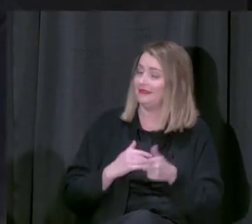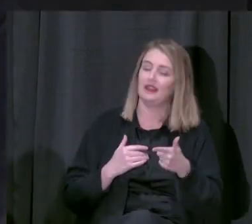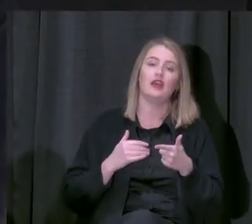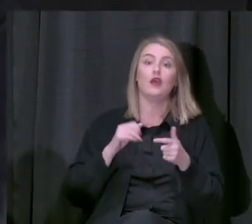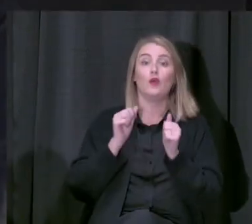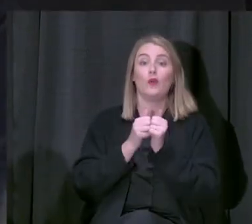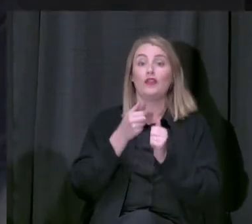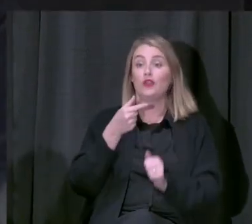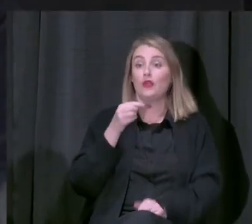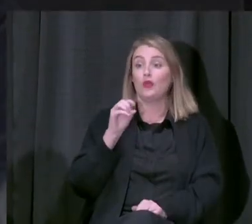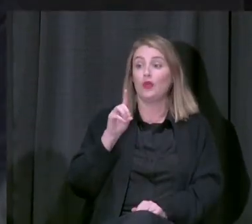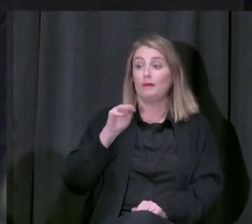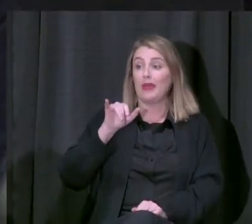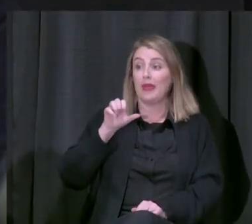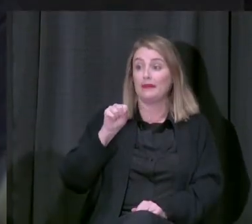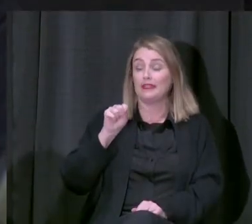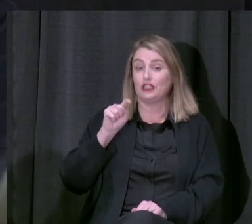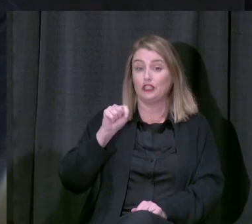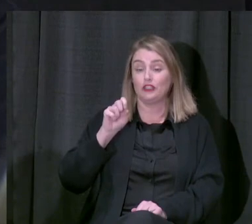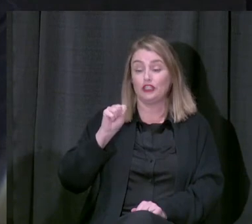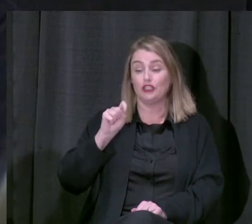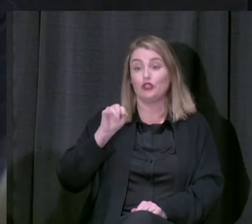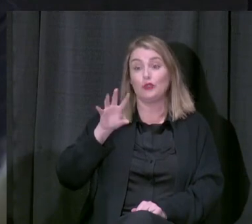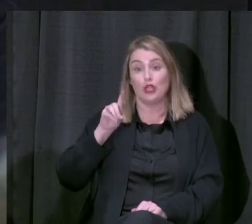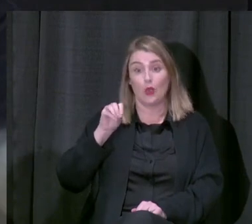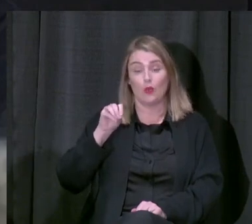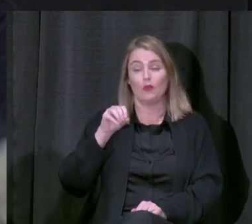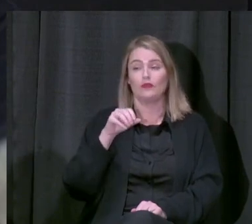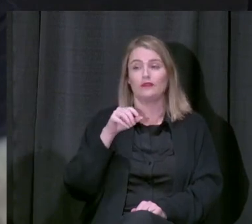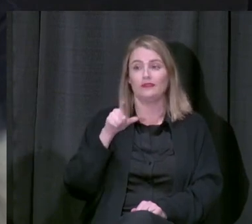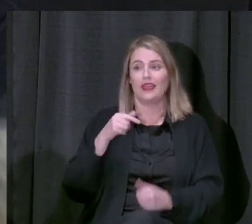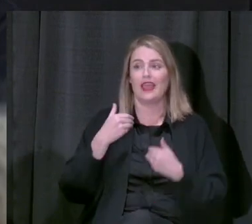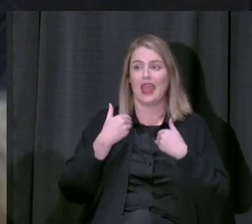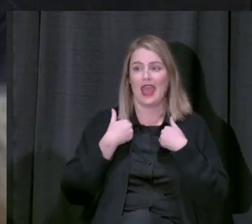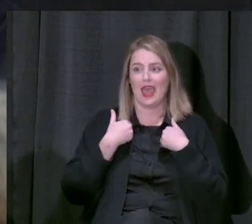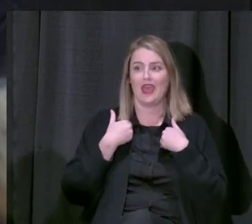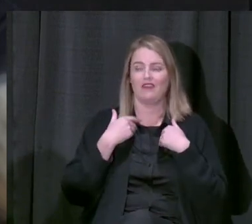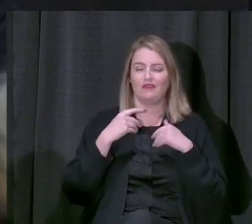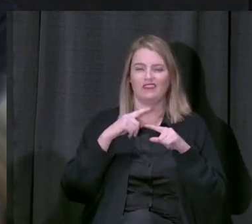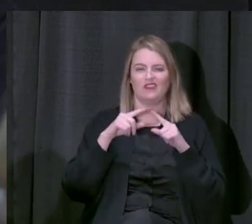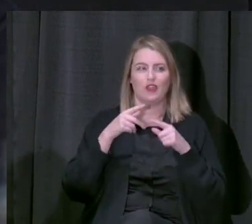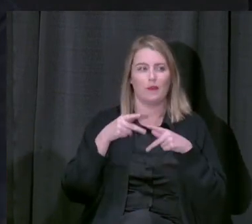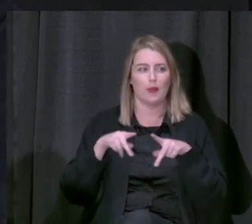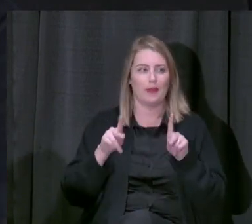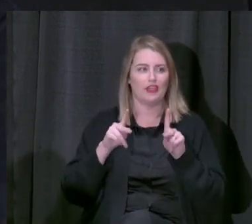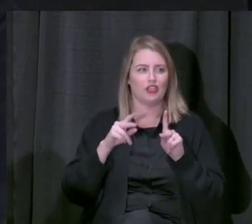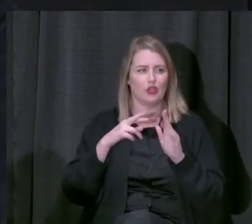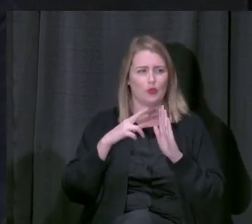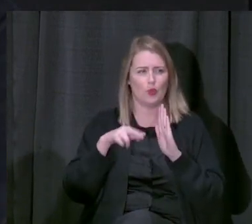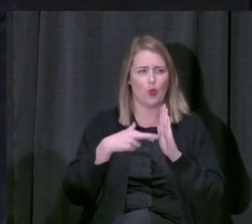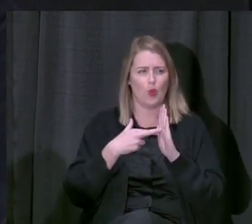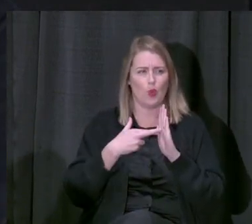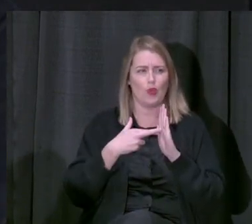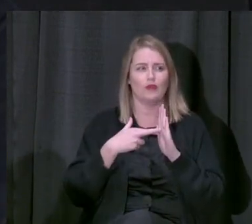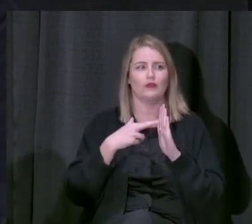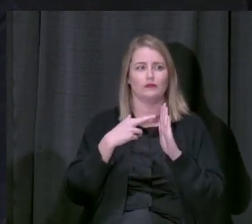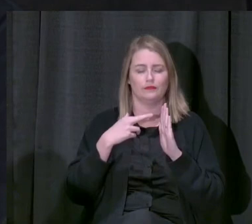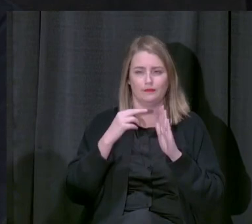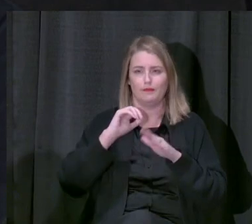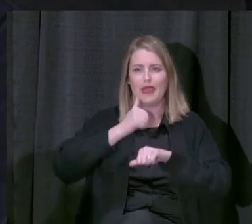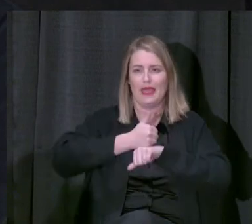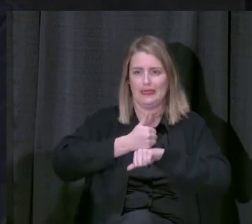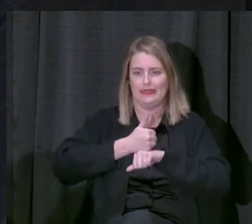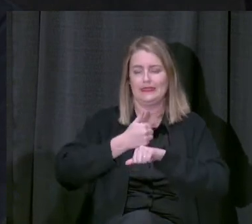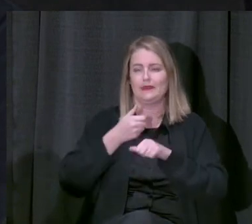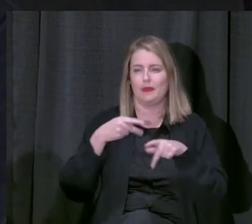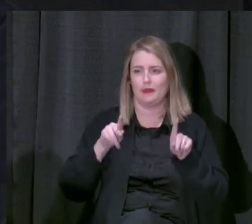with GoodMap Studio, there are permissions, they're role-based permissions. So just like card keys in a business, certain people